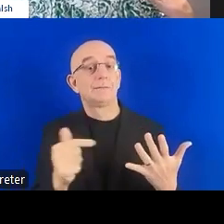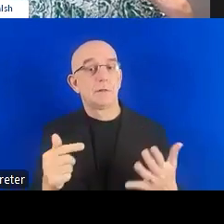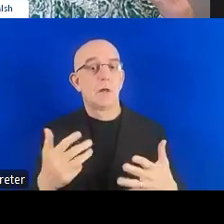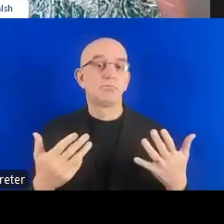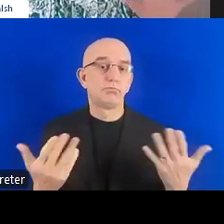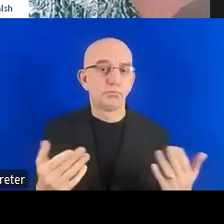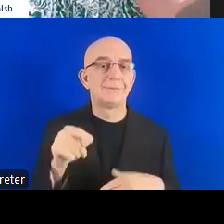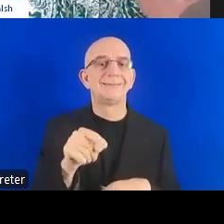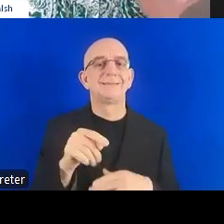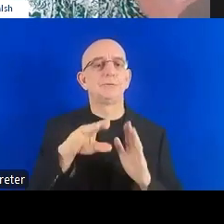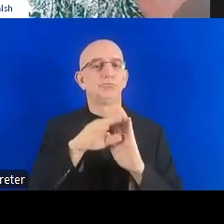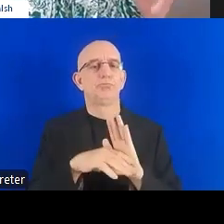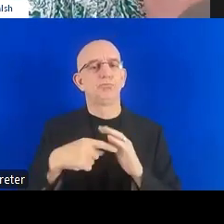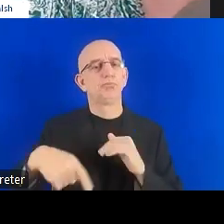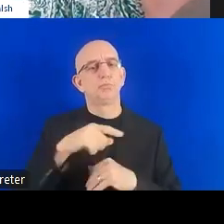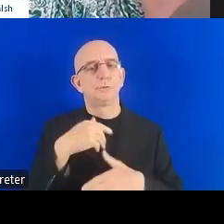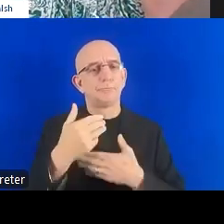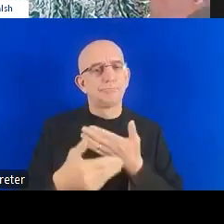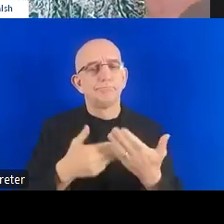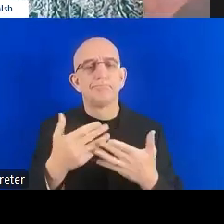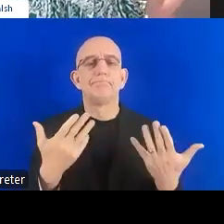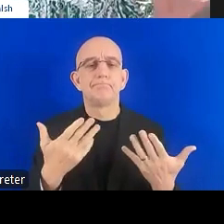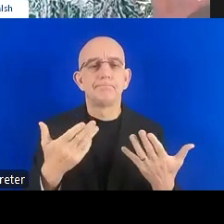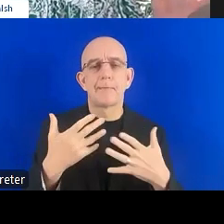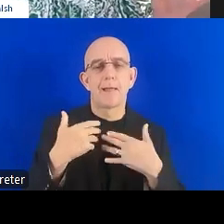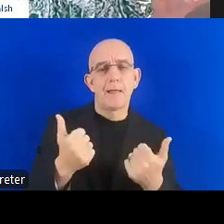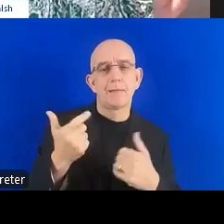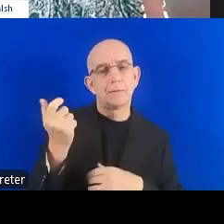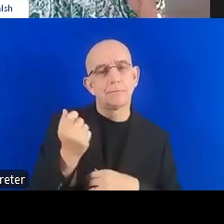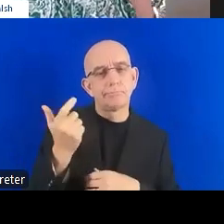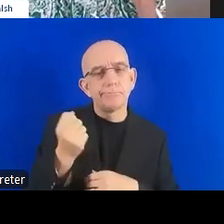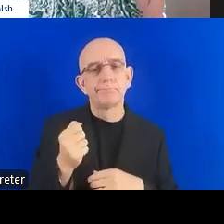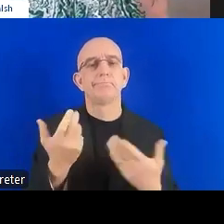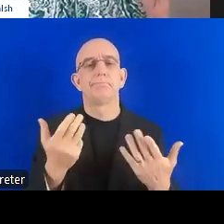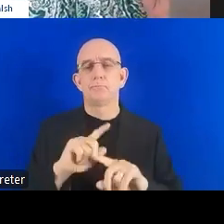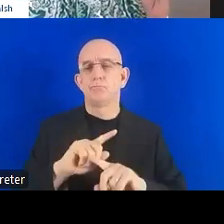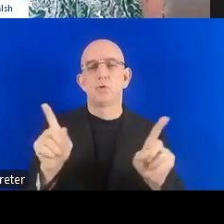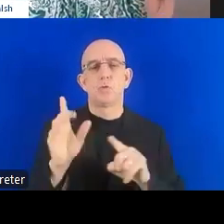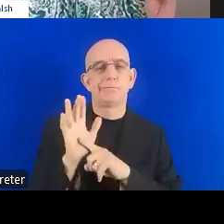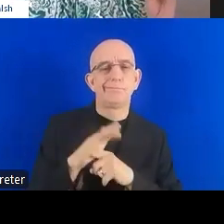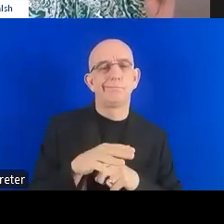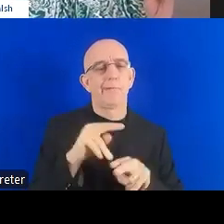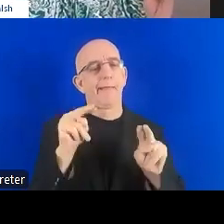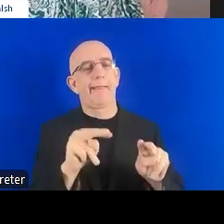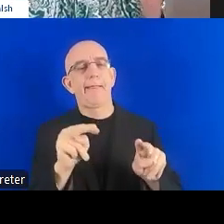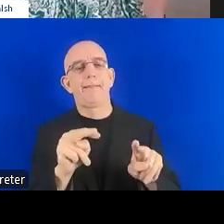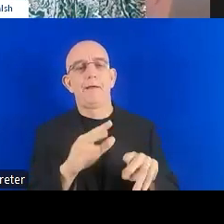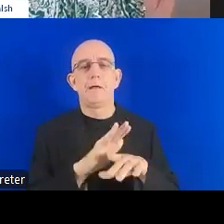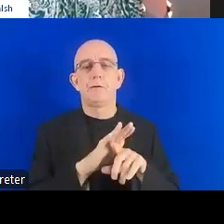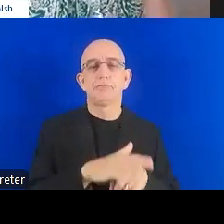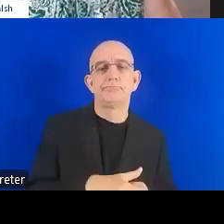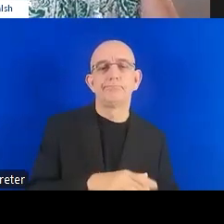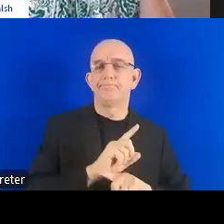ours. Also, alongside our work in projects, a core mandate of Inclusive Futures is